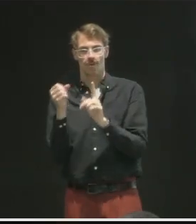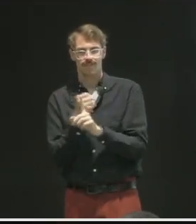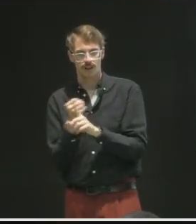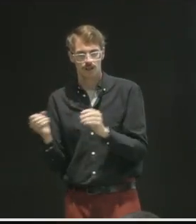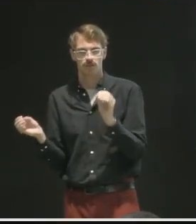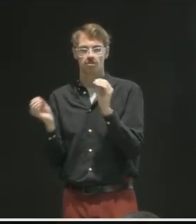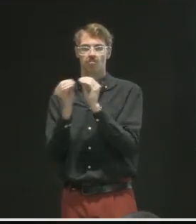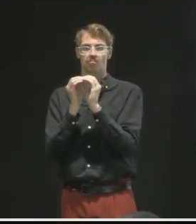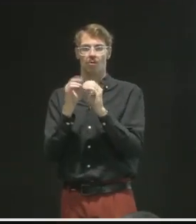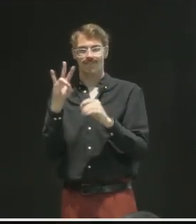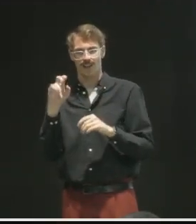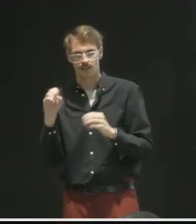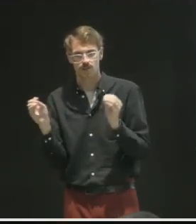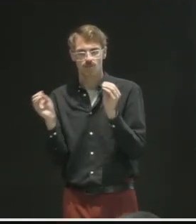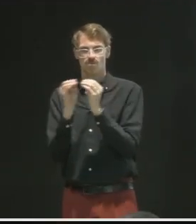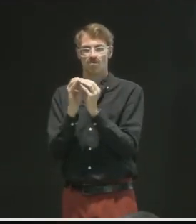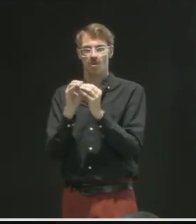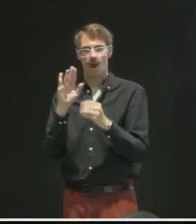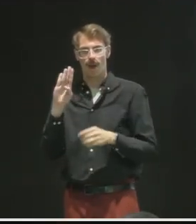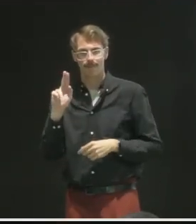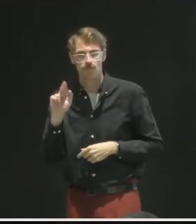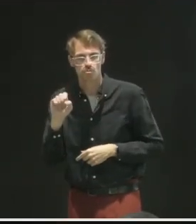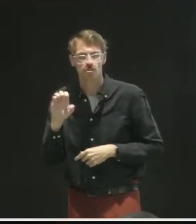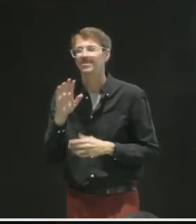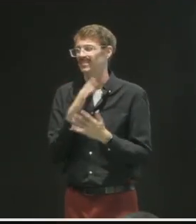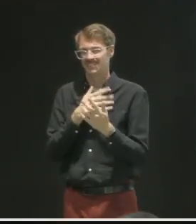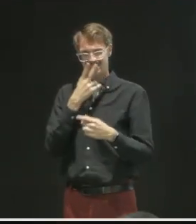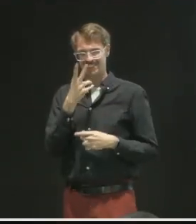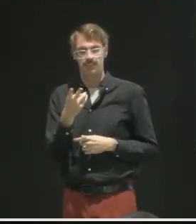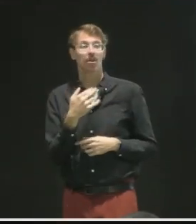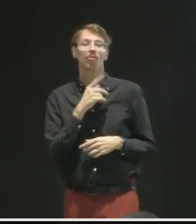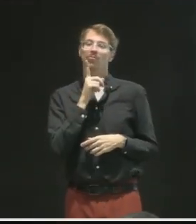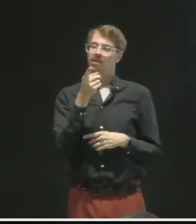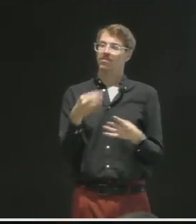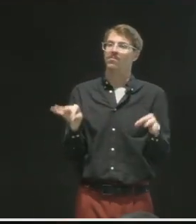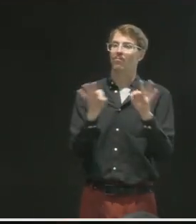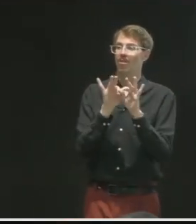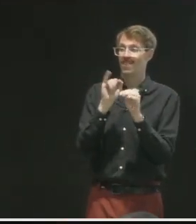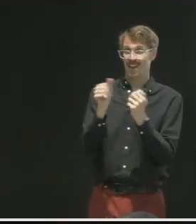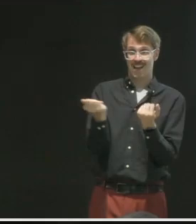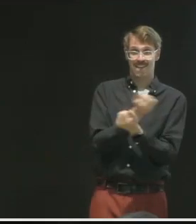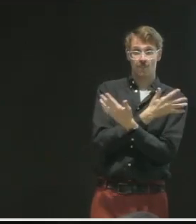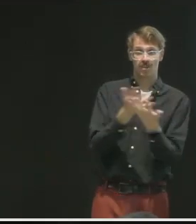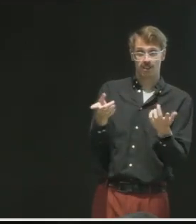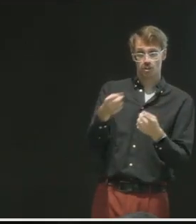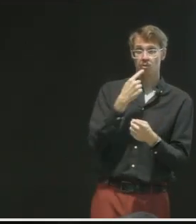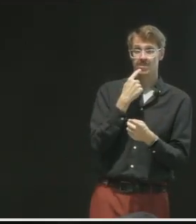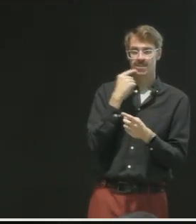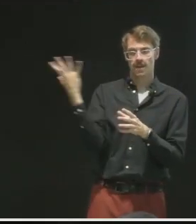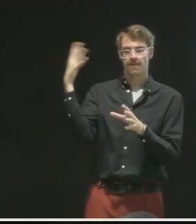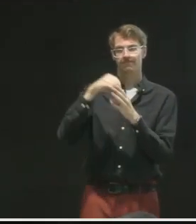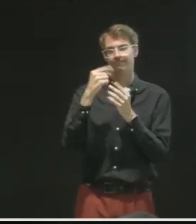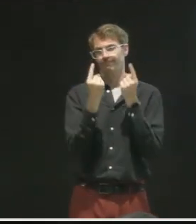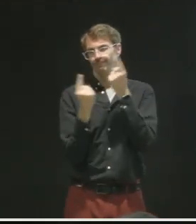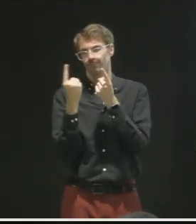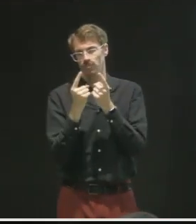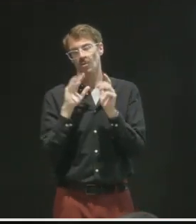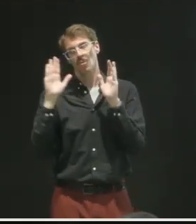that everything that you said be taken into account. So wonderful that you're doing that in the Caribbean. Thank you for sharing.